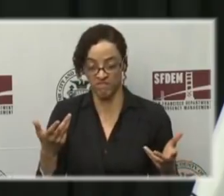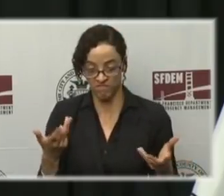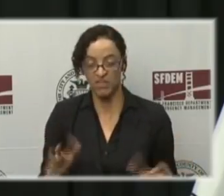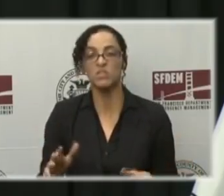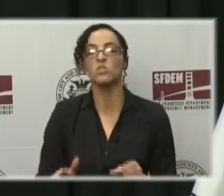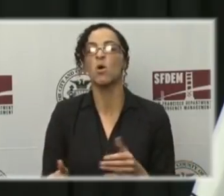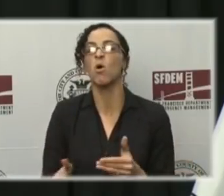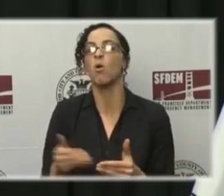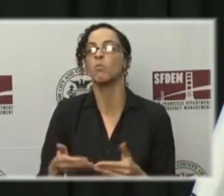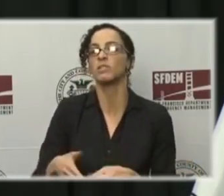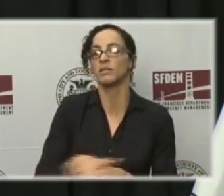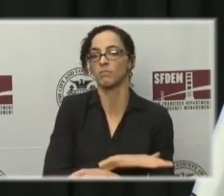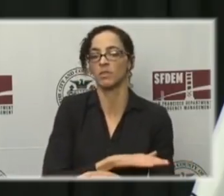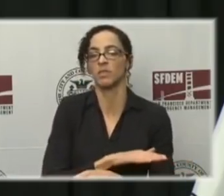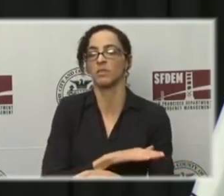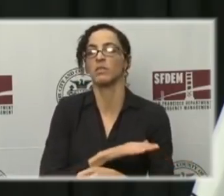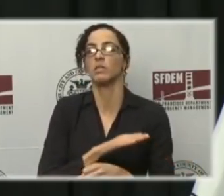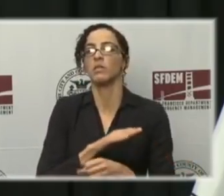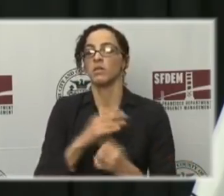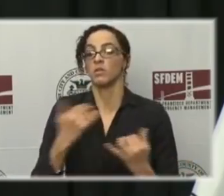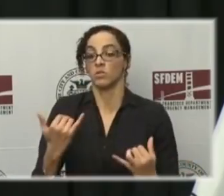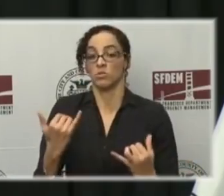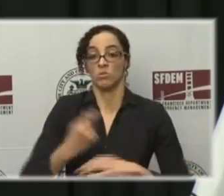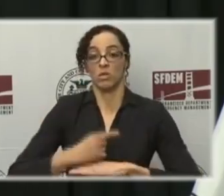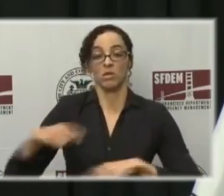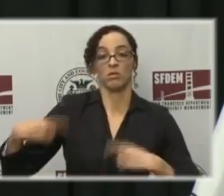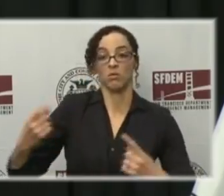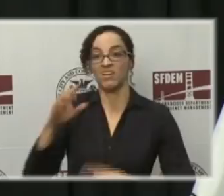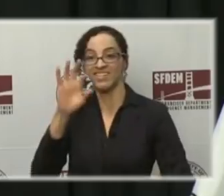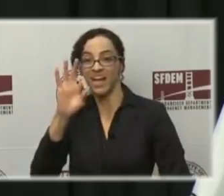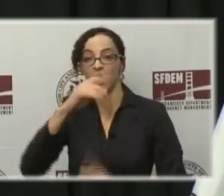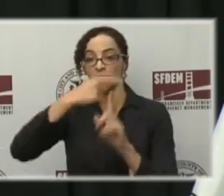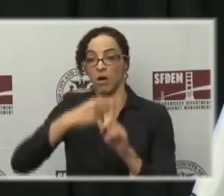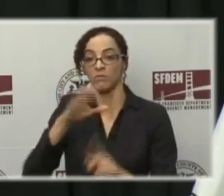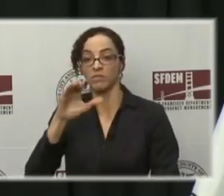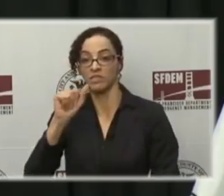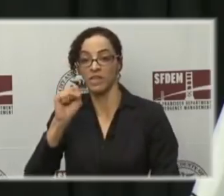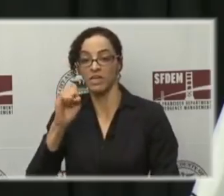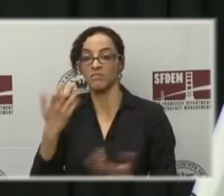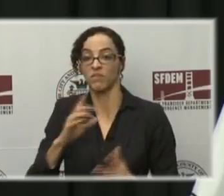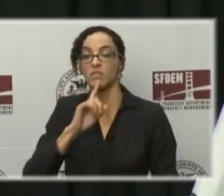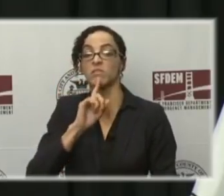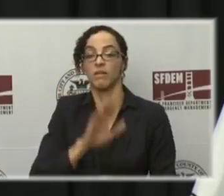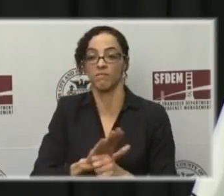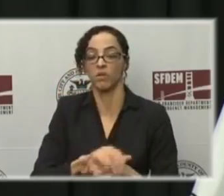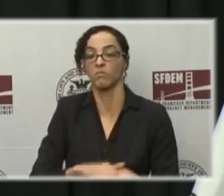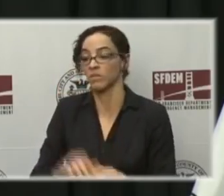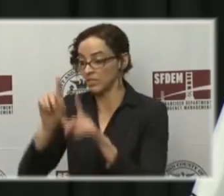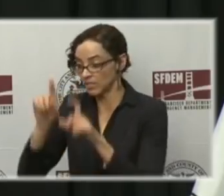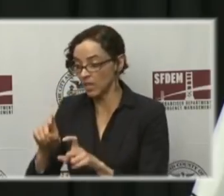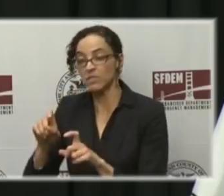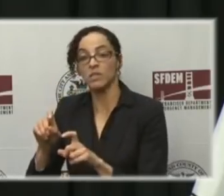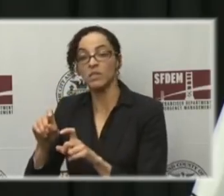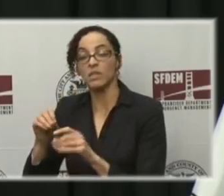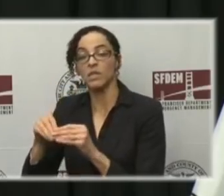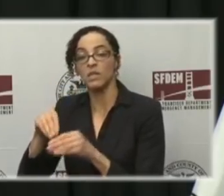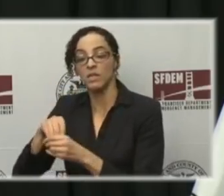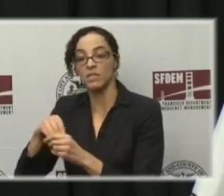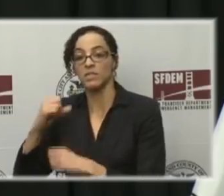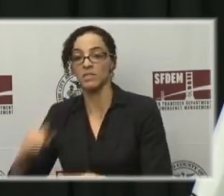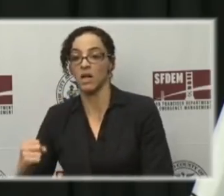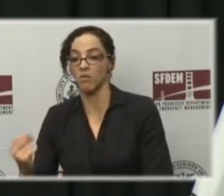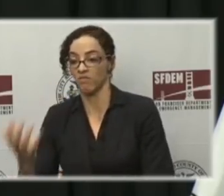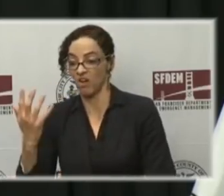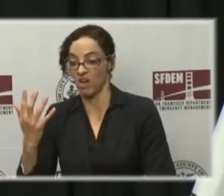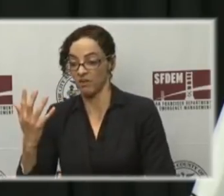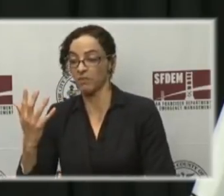positive cases have been confirmed. Testing of all patients on South 5, where patient cases have been found, is complete